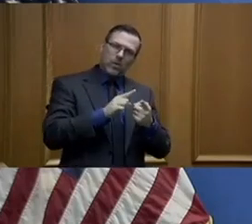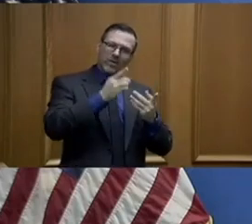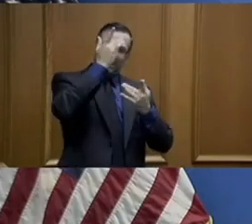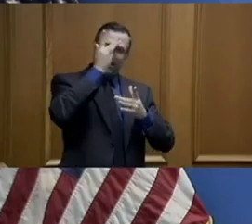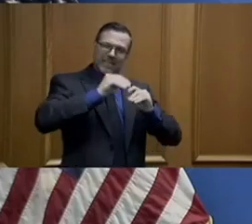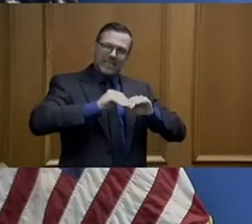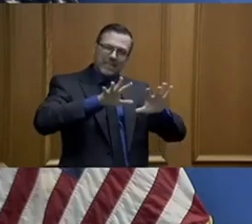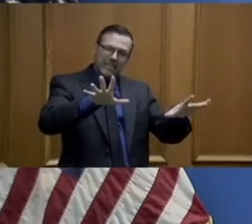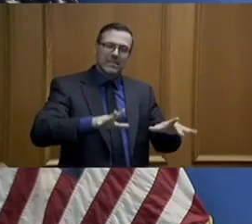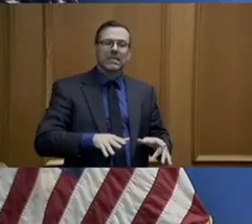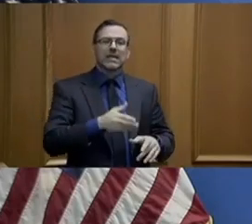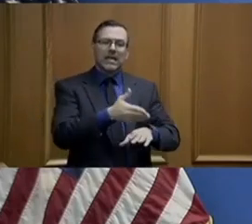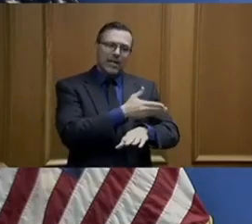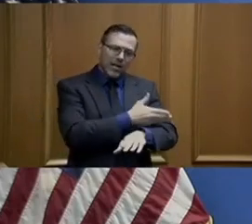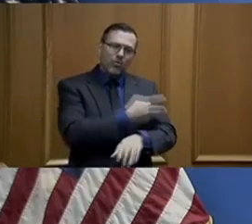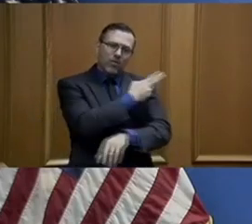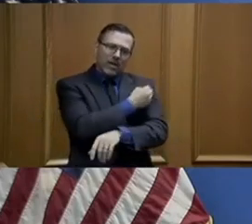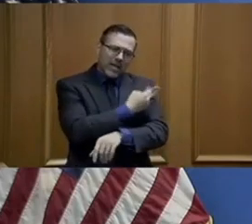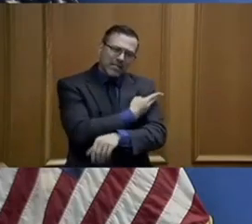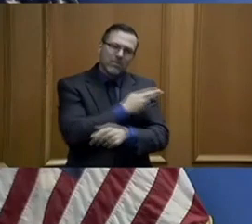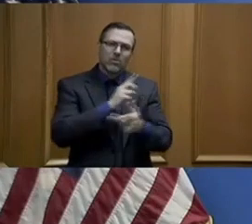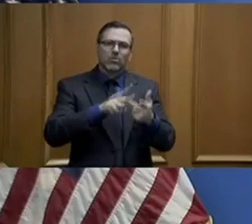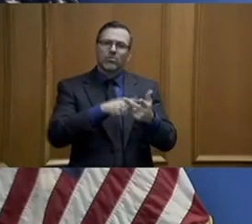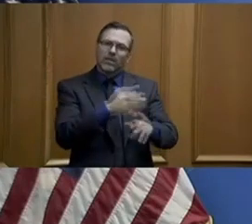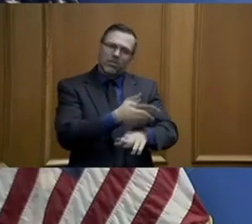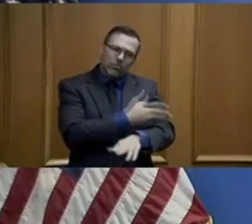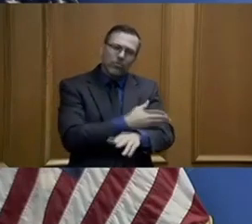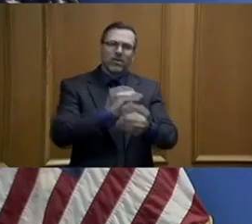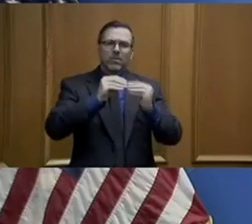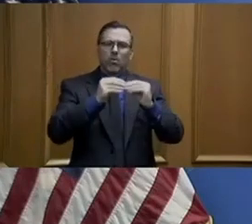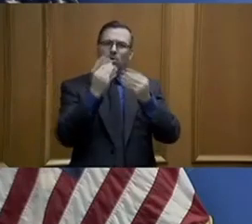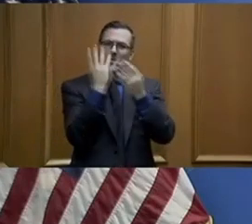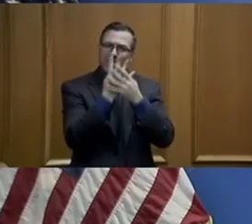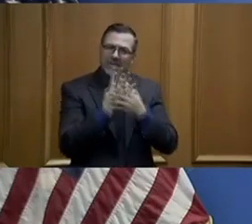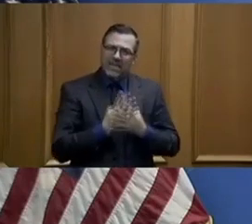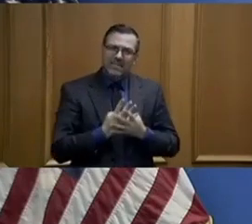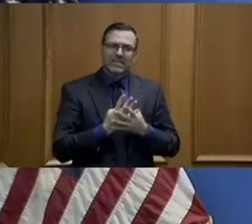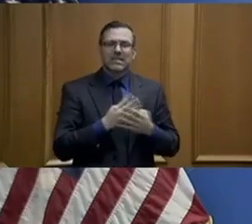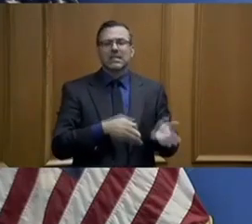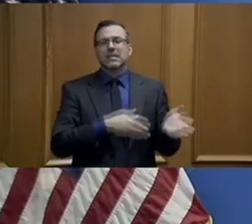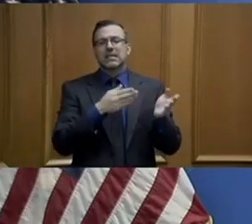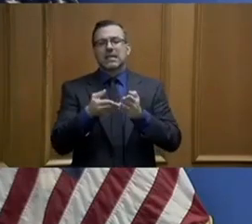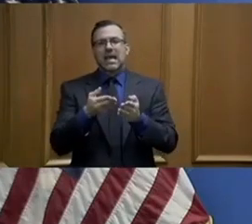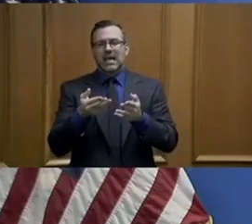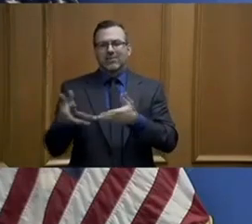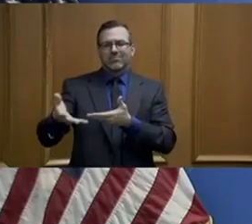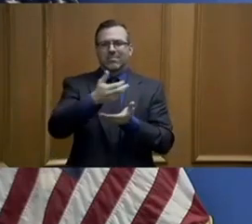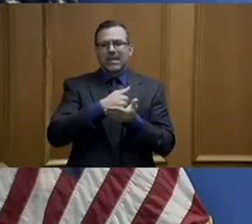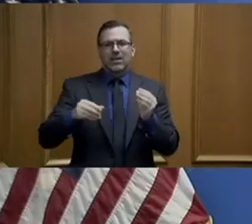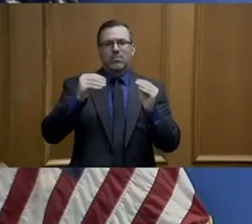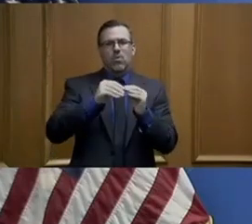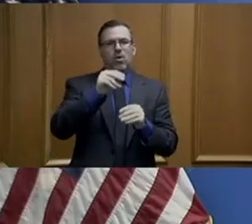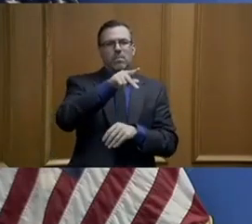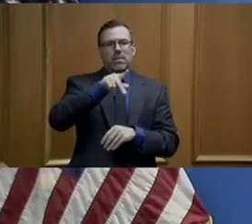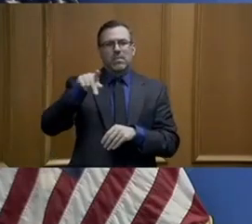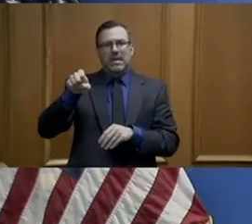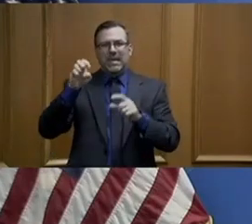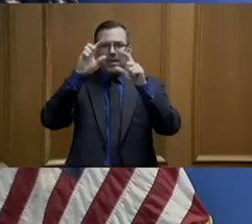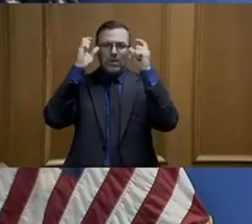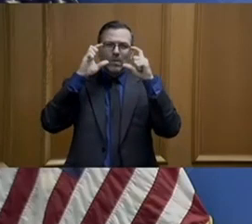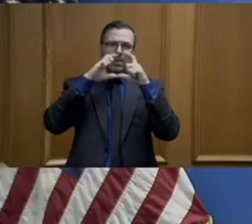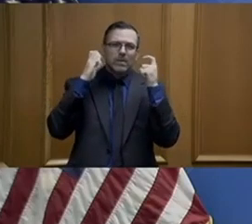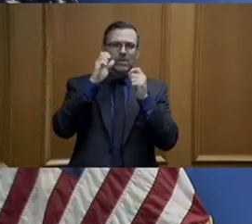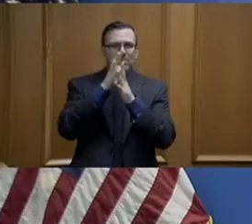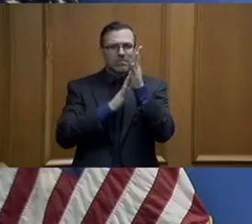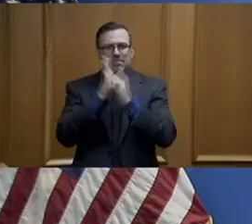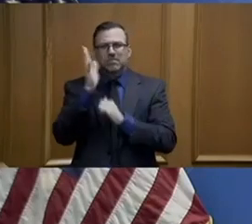hospital and testing capacity, and increasing our PPE supply chain. Unified Command Group will also be